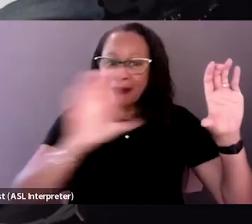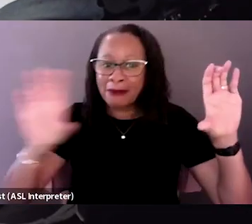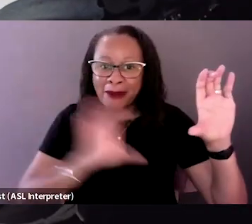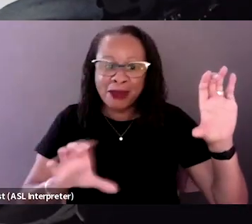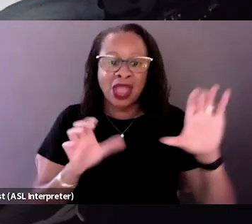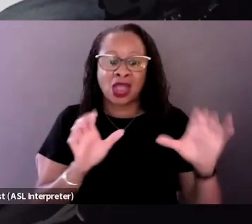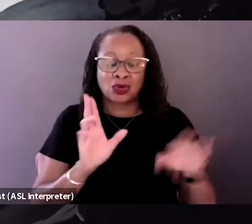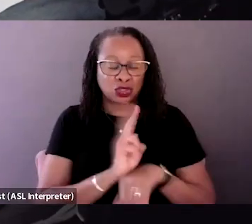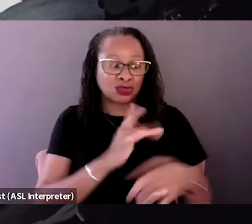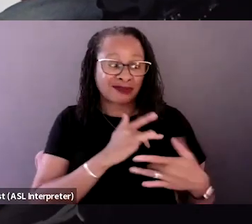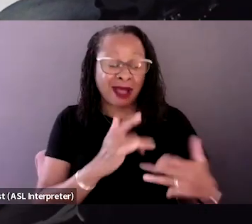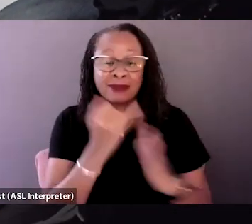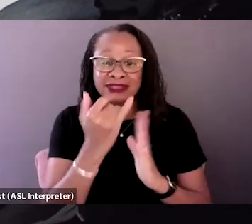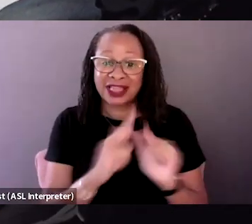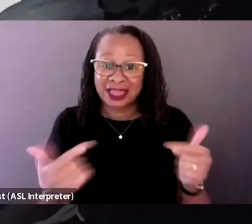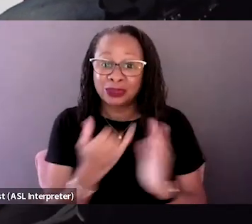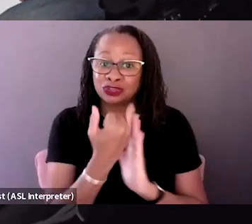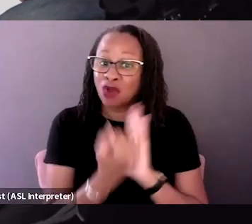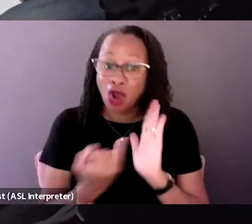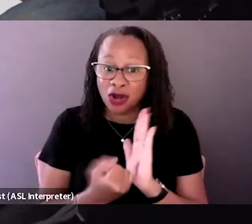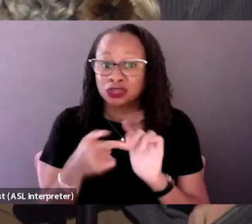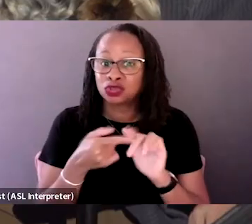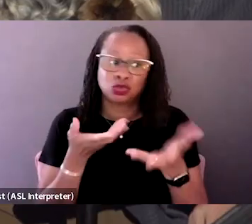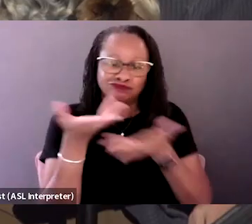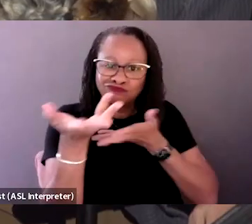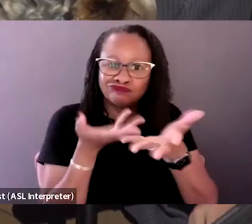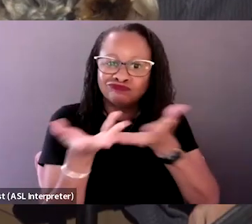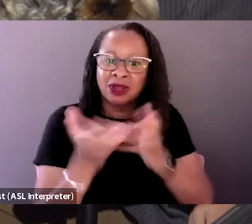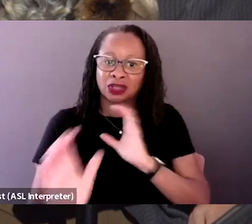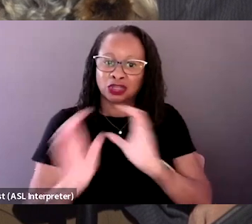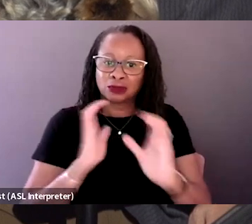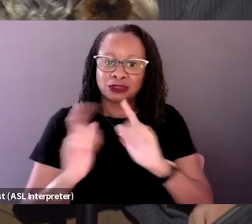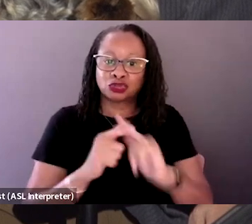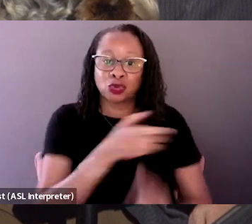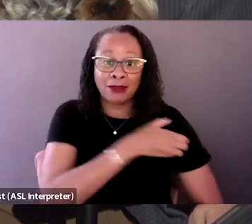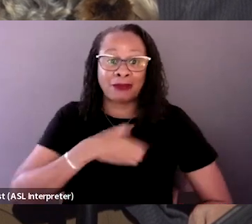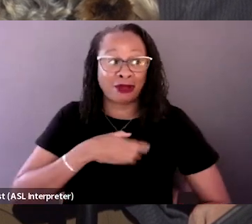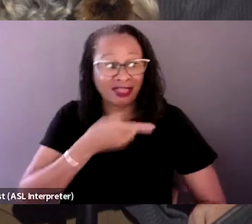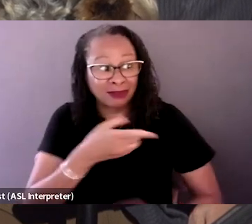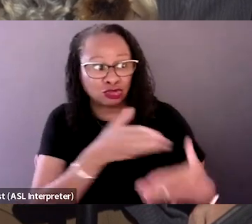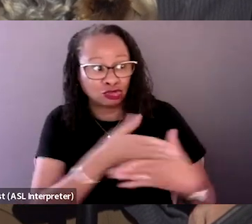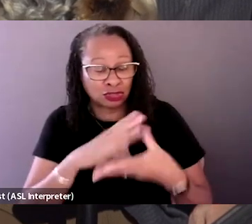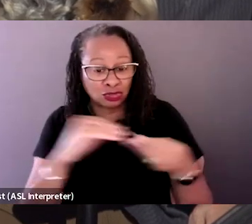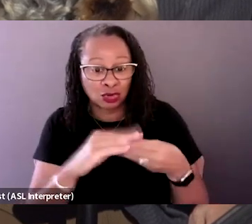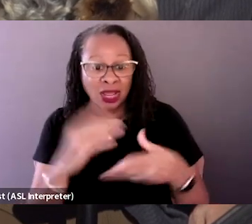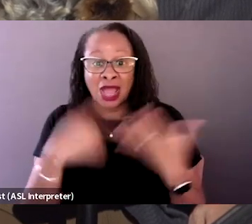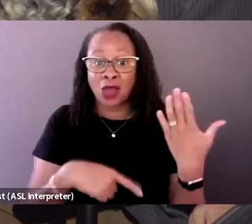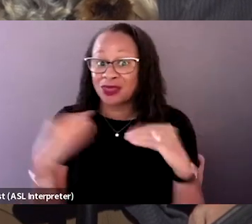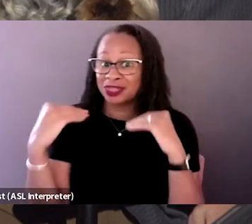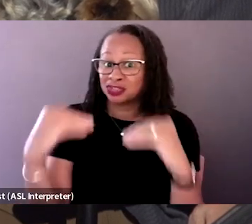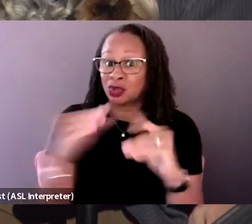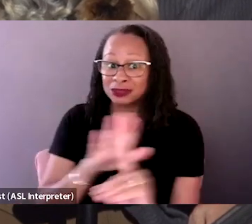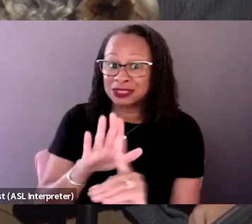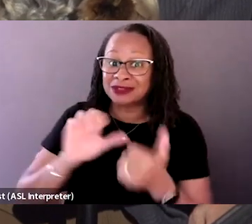we would use this common language of art, this universal language to communicate in order to empower them to tell their story.